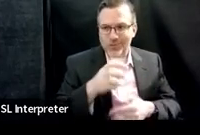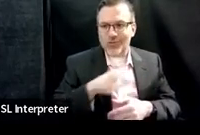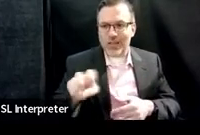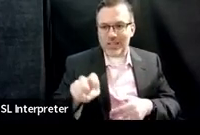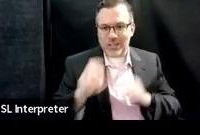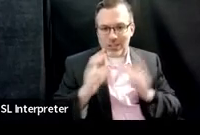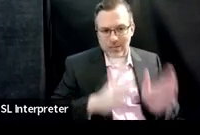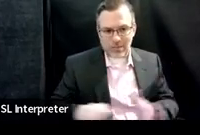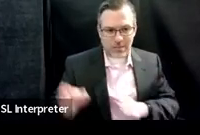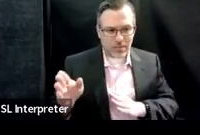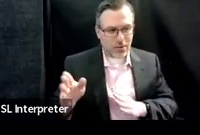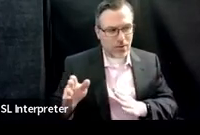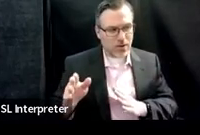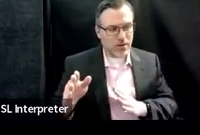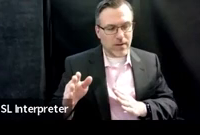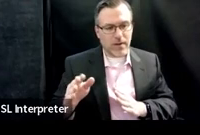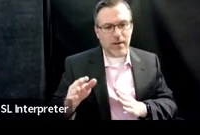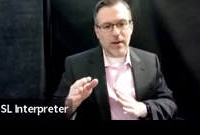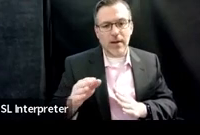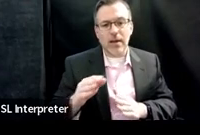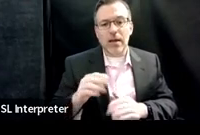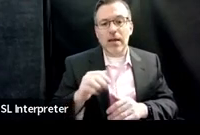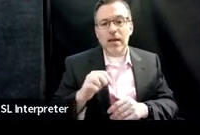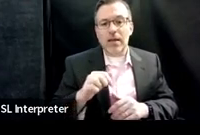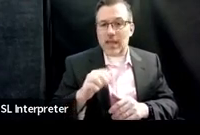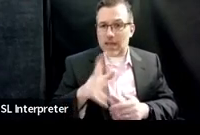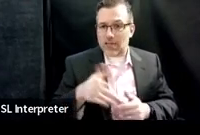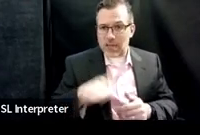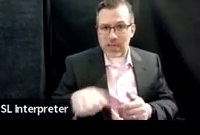was decided by the team in this section.